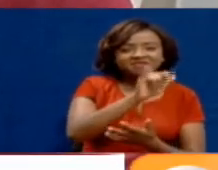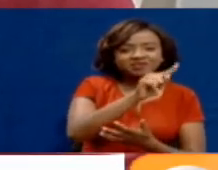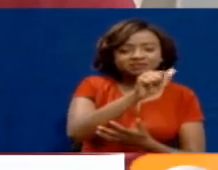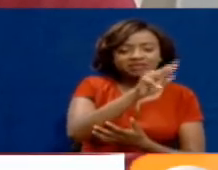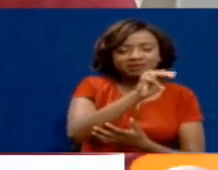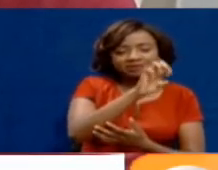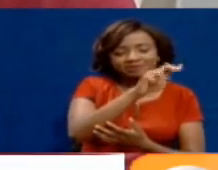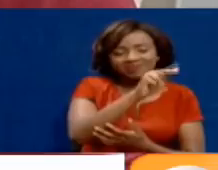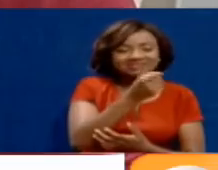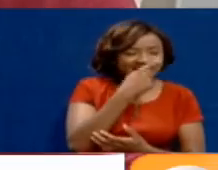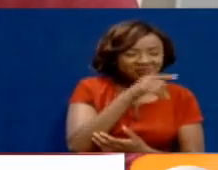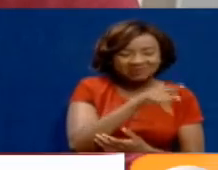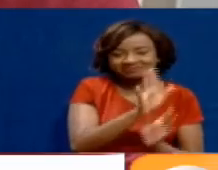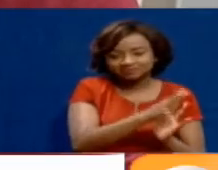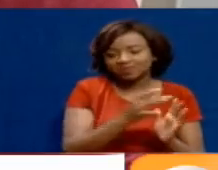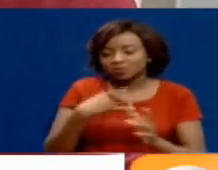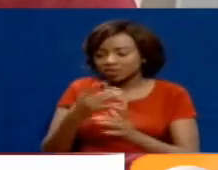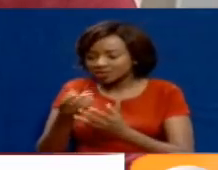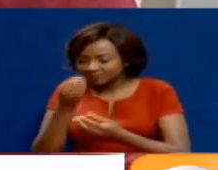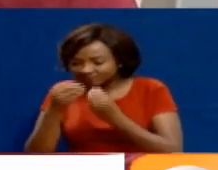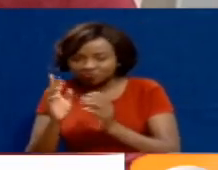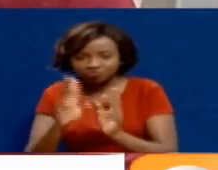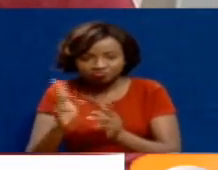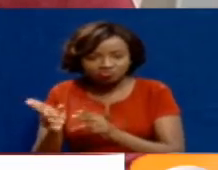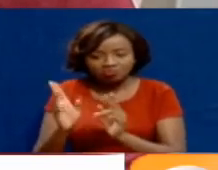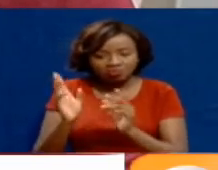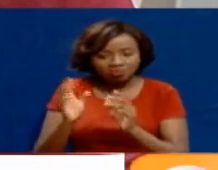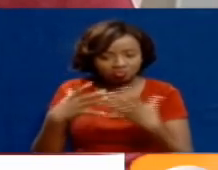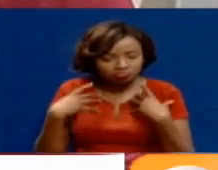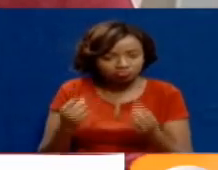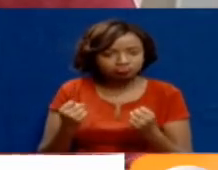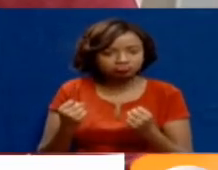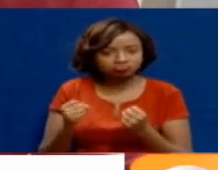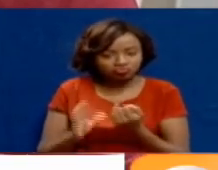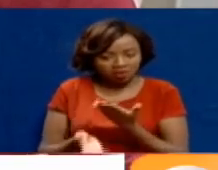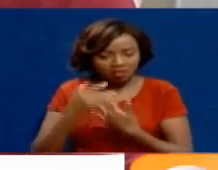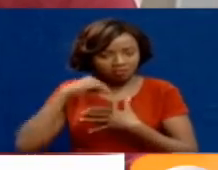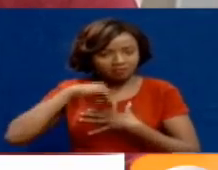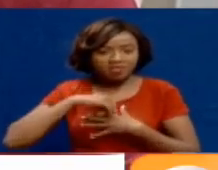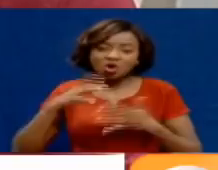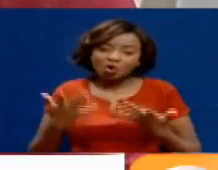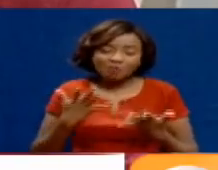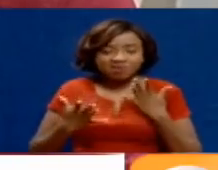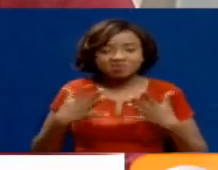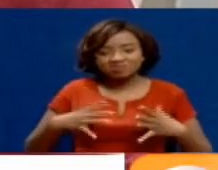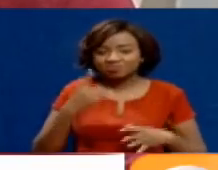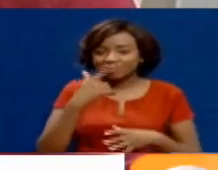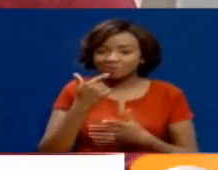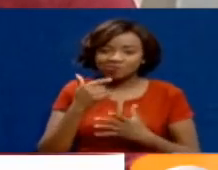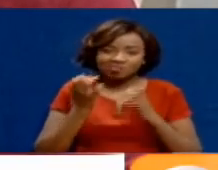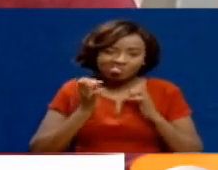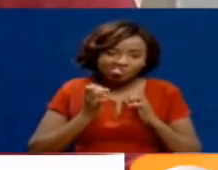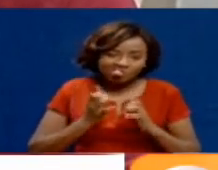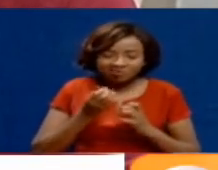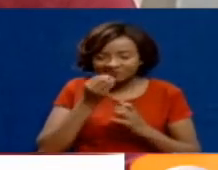enough, they would be useful. And sometimes we prescribe them for people who are undernourished, either because of malnutrition or other reasons or some medical